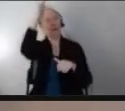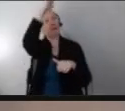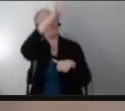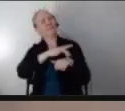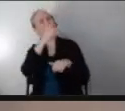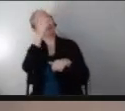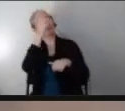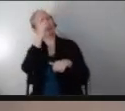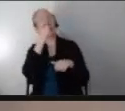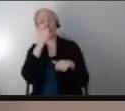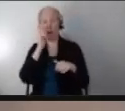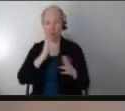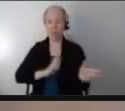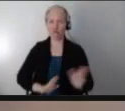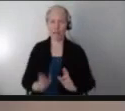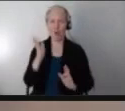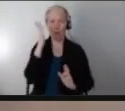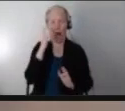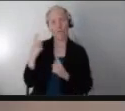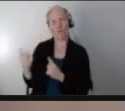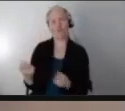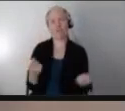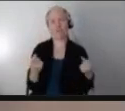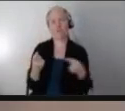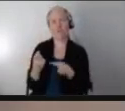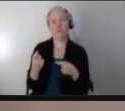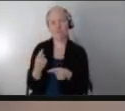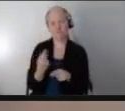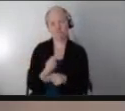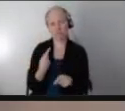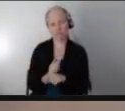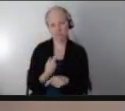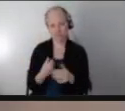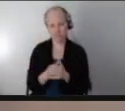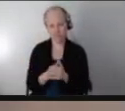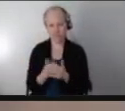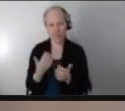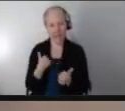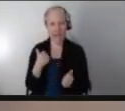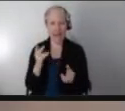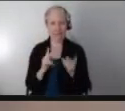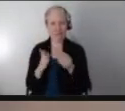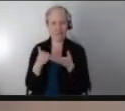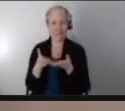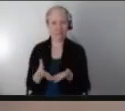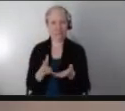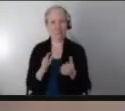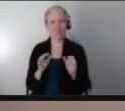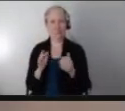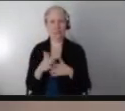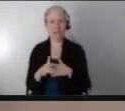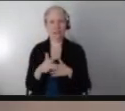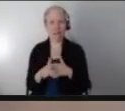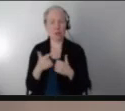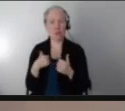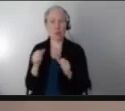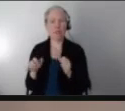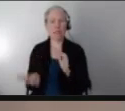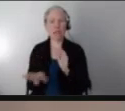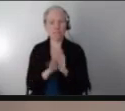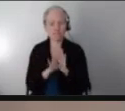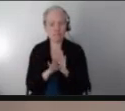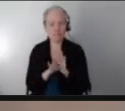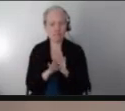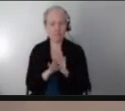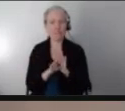have recruited and now have those people in the astronaut corps to be able to pull from. So we know